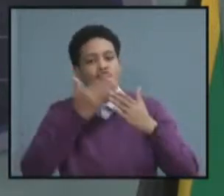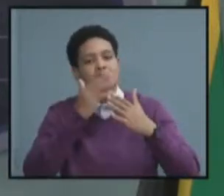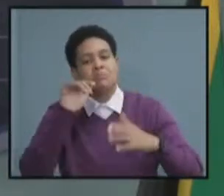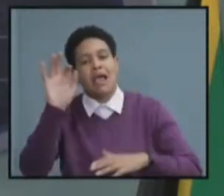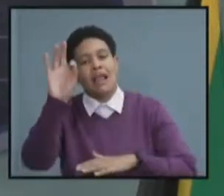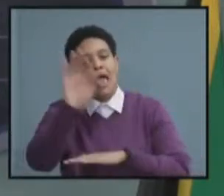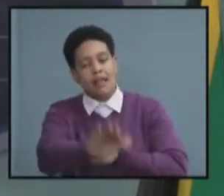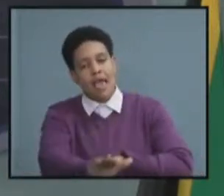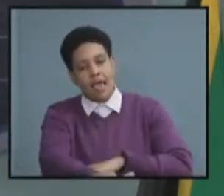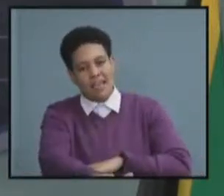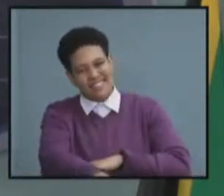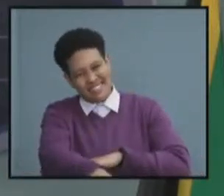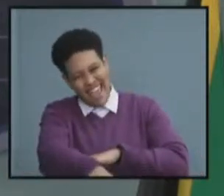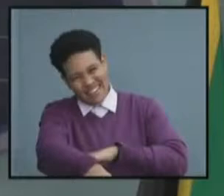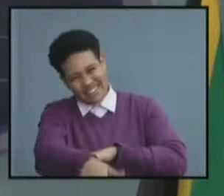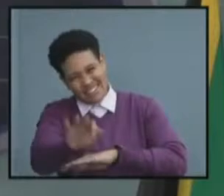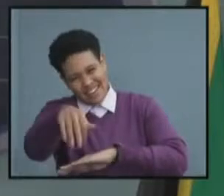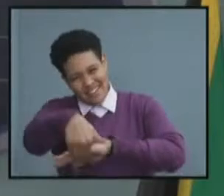Minister